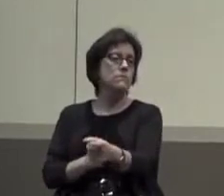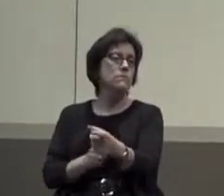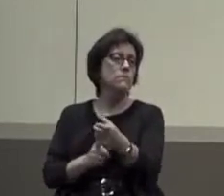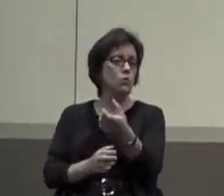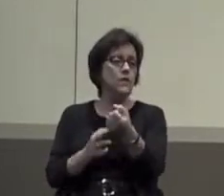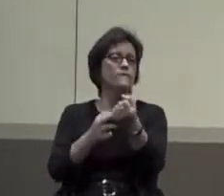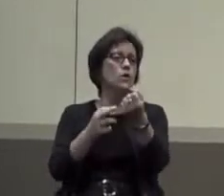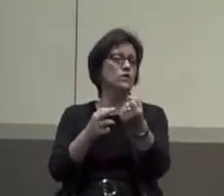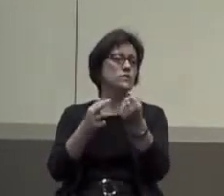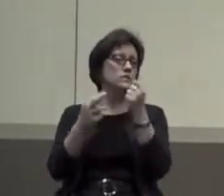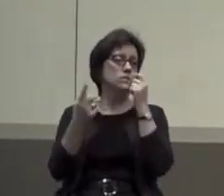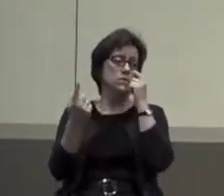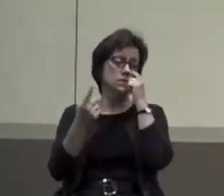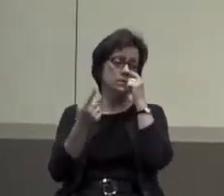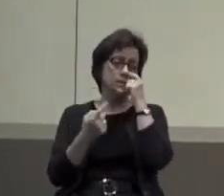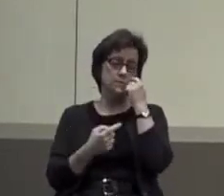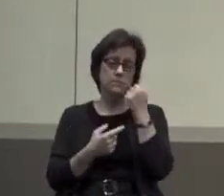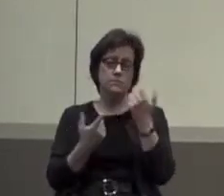them.